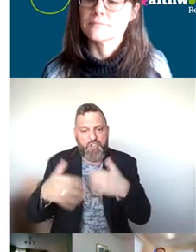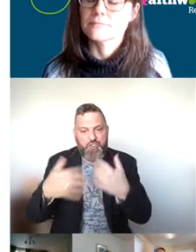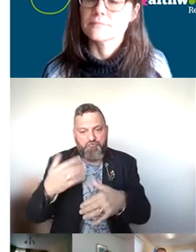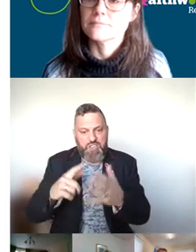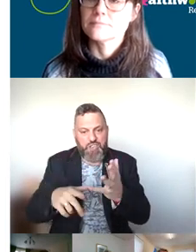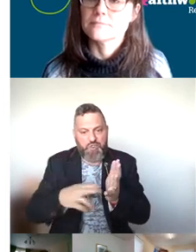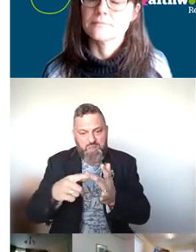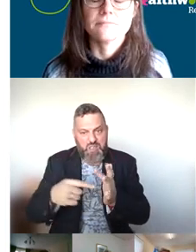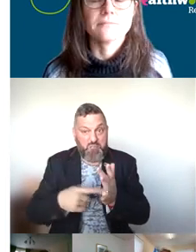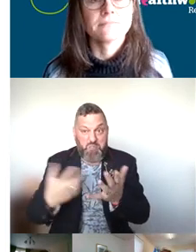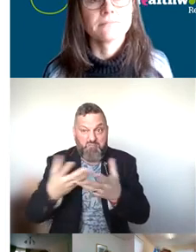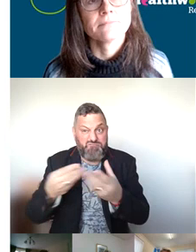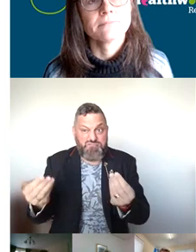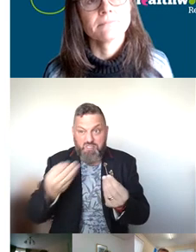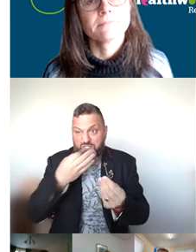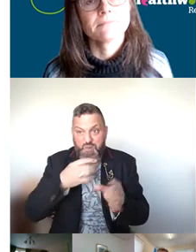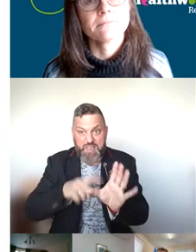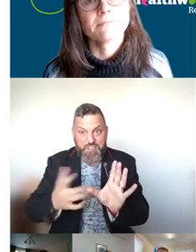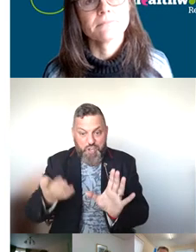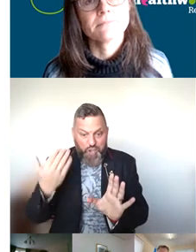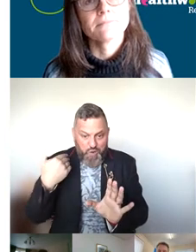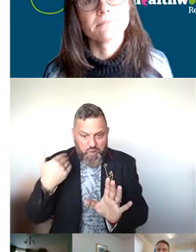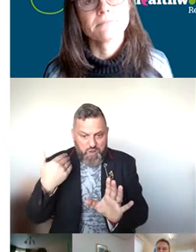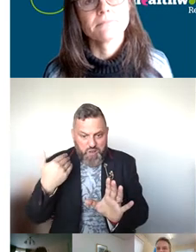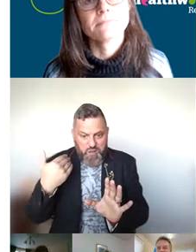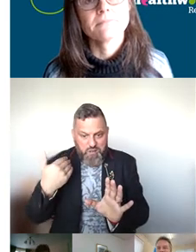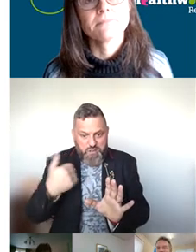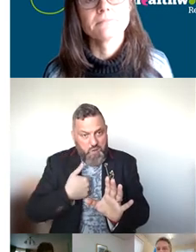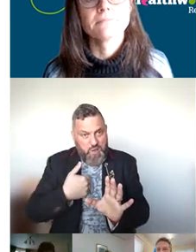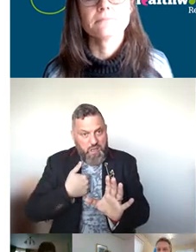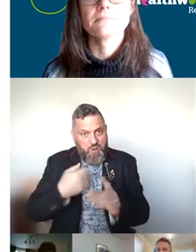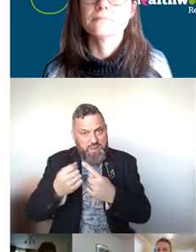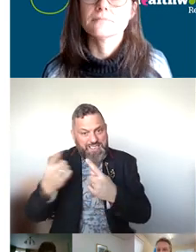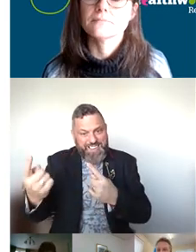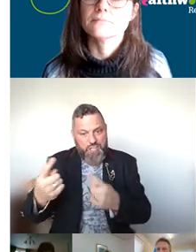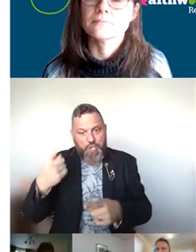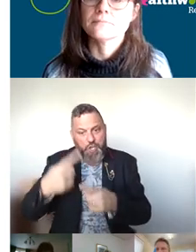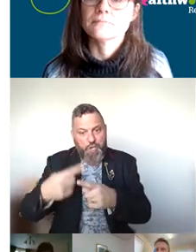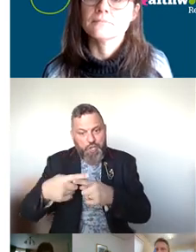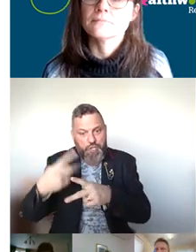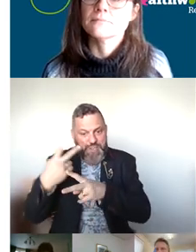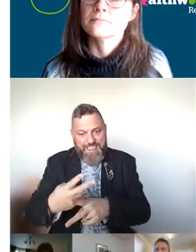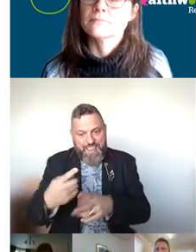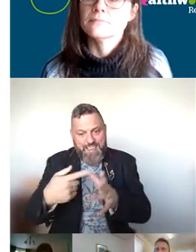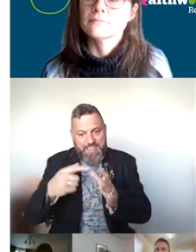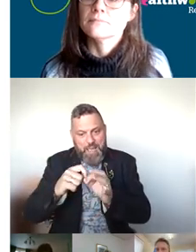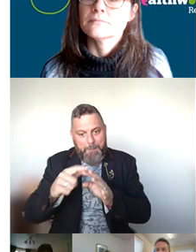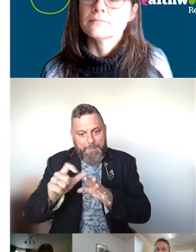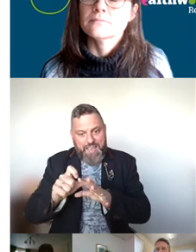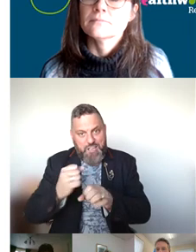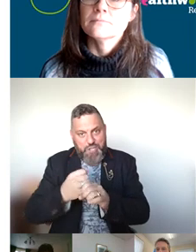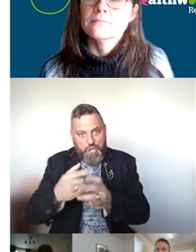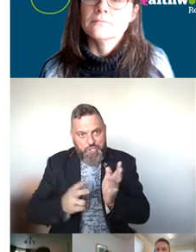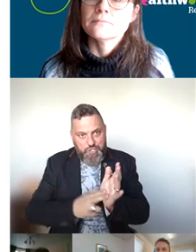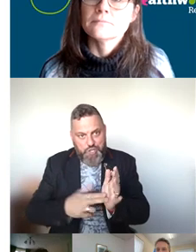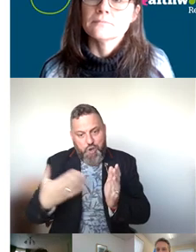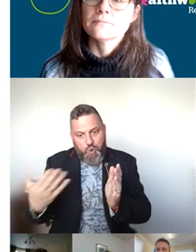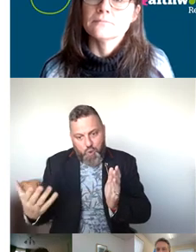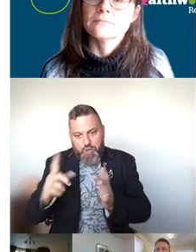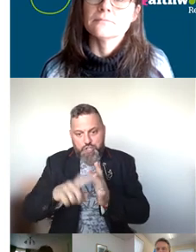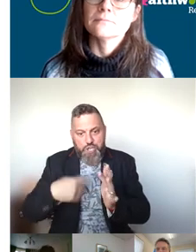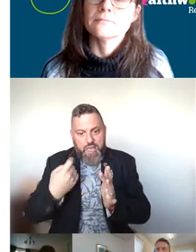went some years ago, but we were thinking our nearest urgent care is Abingdon, or if not, then it's the